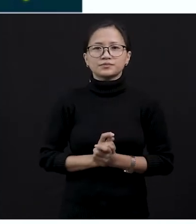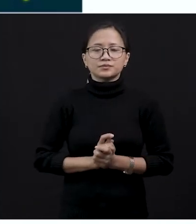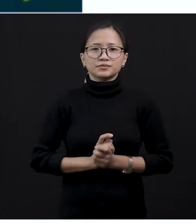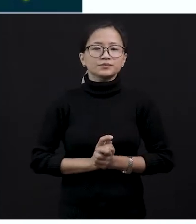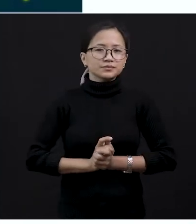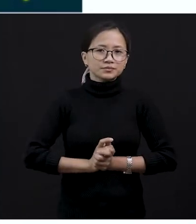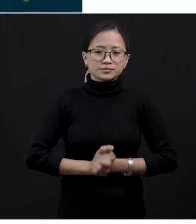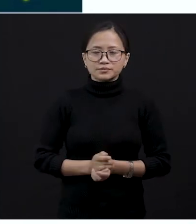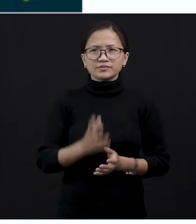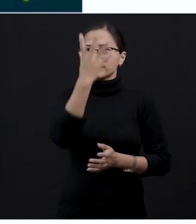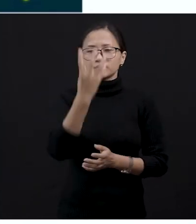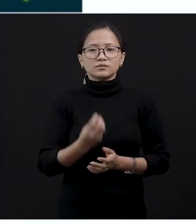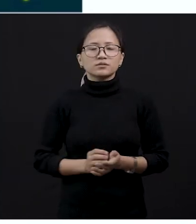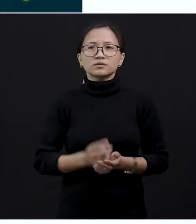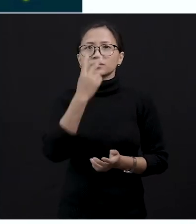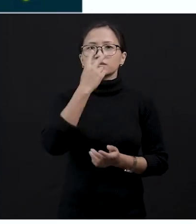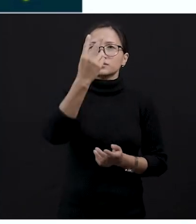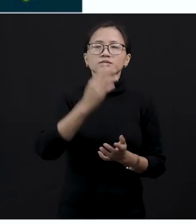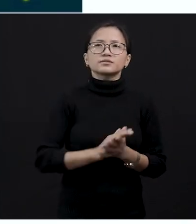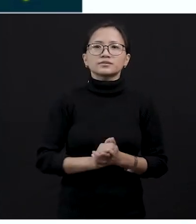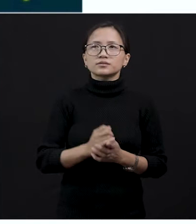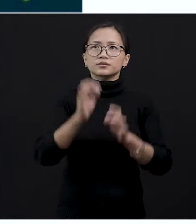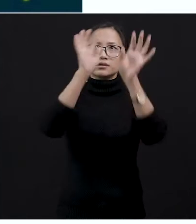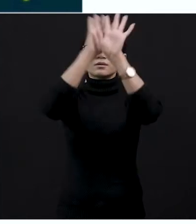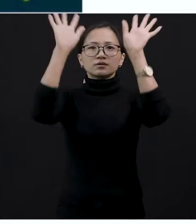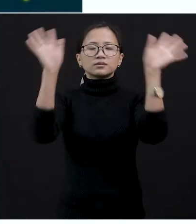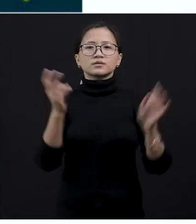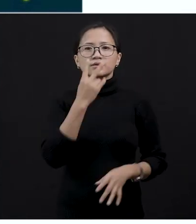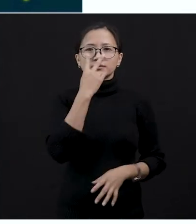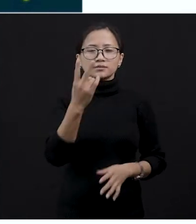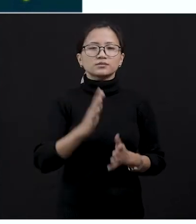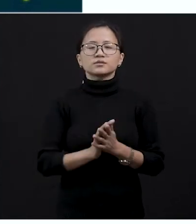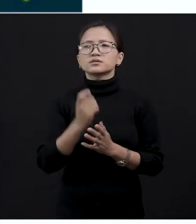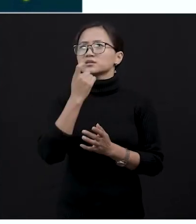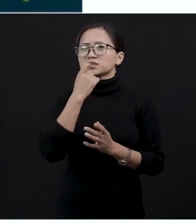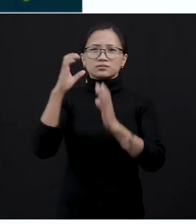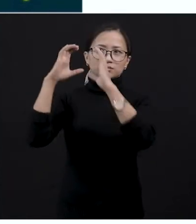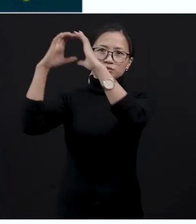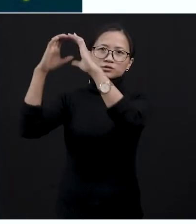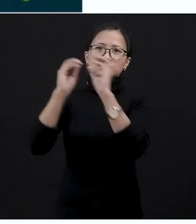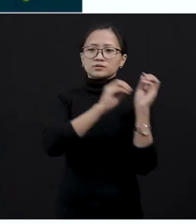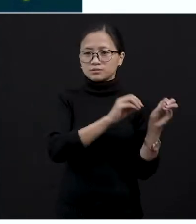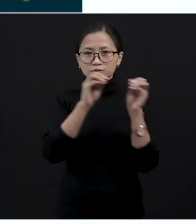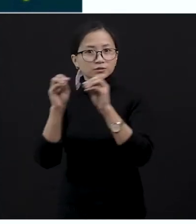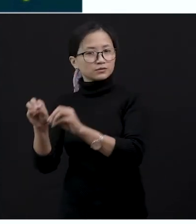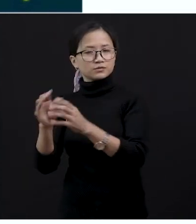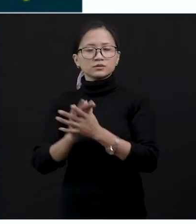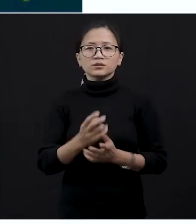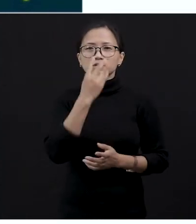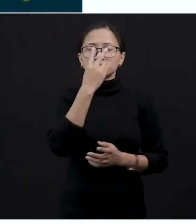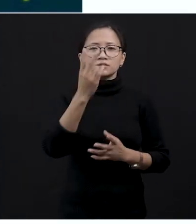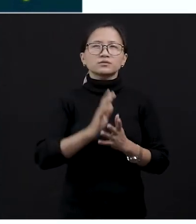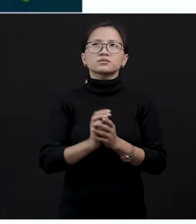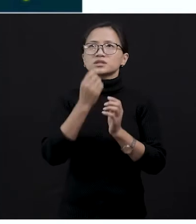okay? So at night, when they look up at the sky, they see that the moon is moving or they